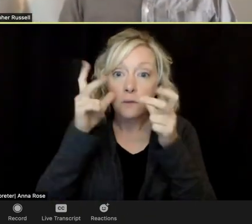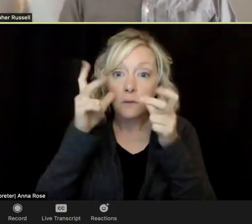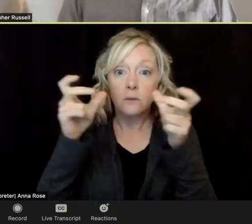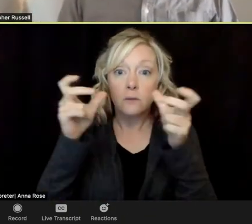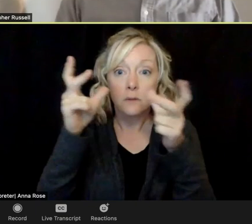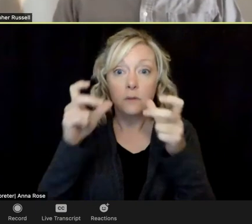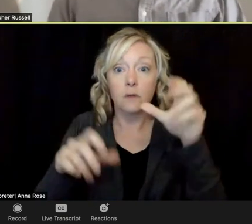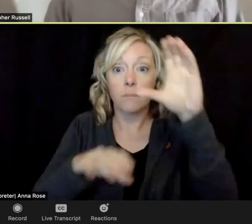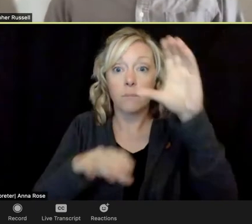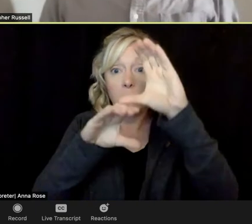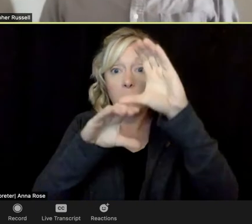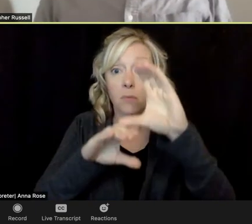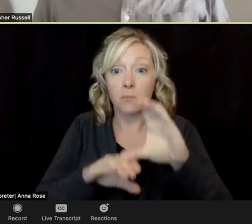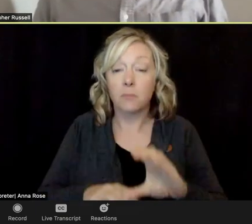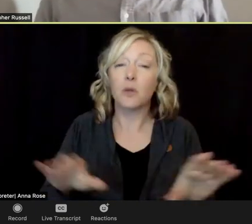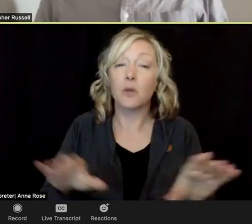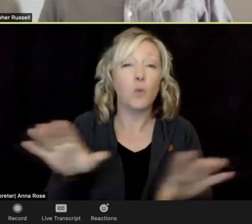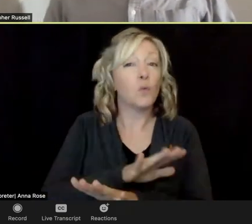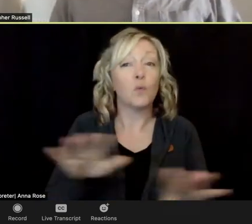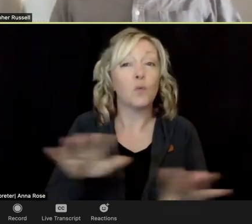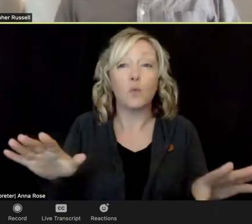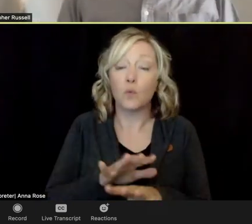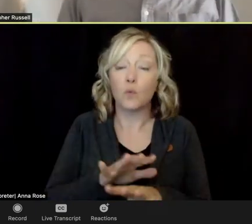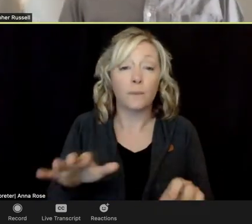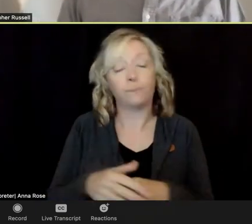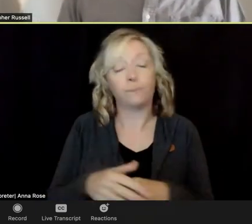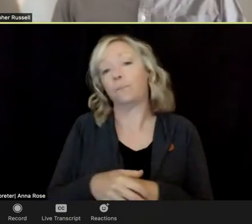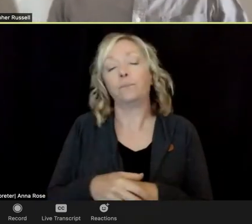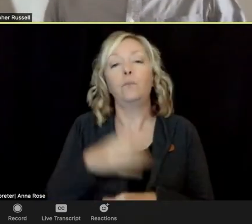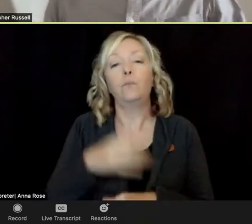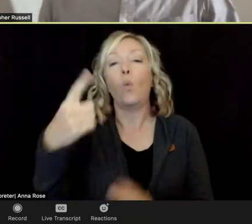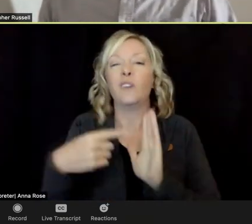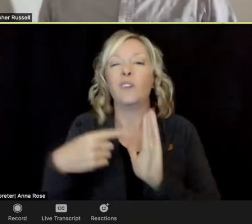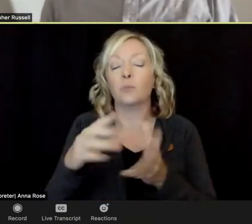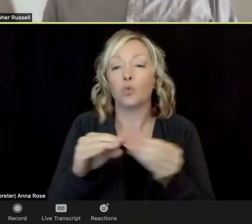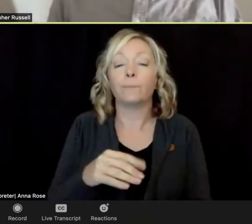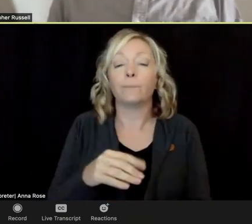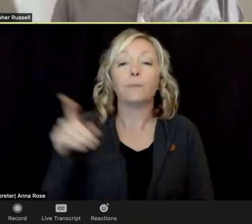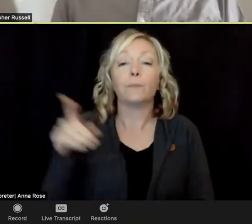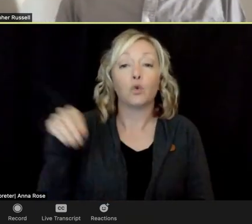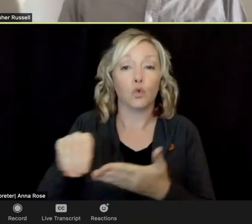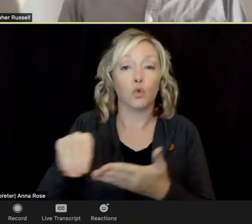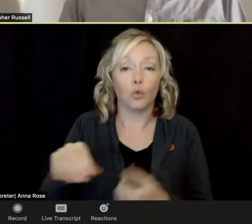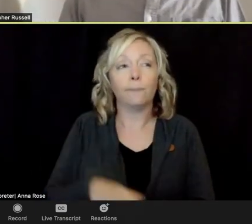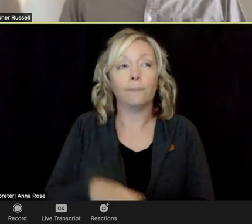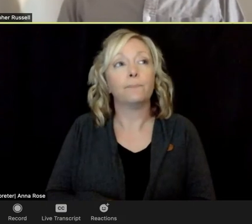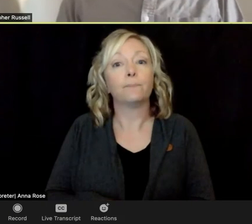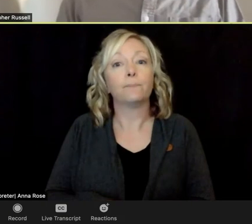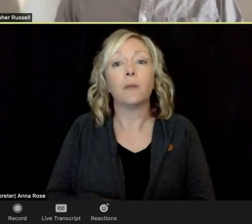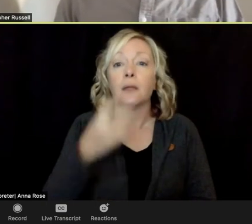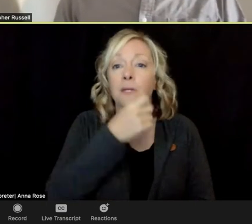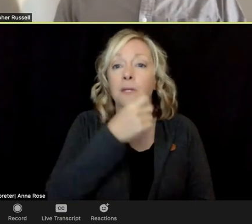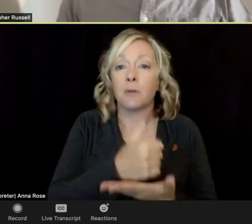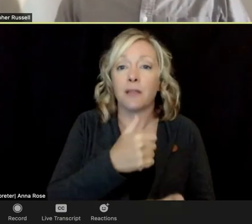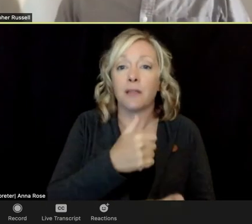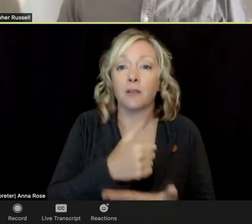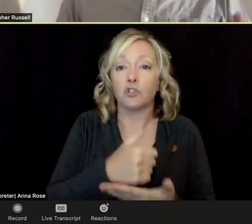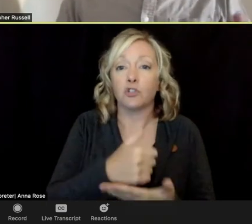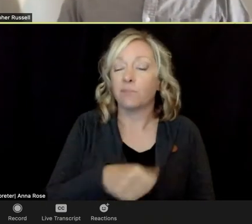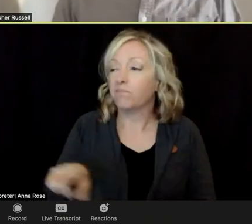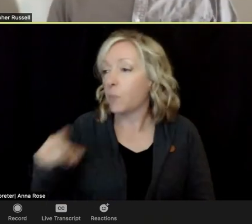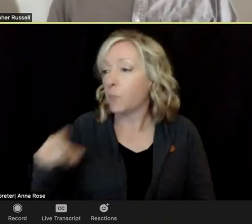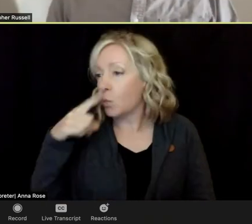I had a student who the speech pathologist wanted me to come in and help them do a biobehavioral assessment after hearing